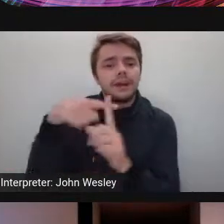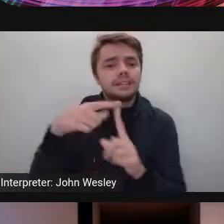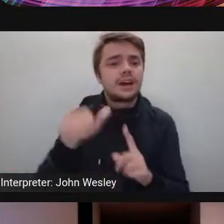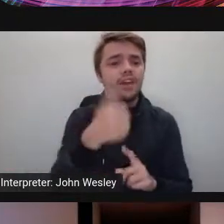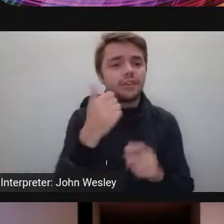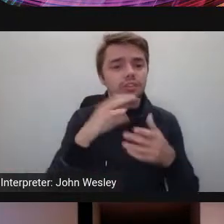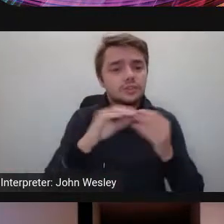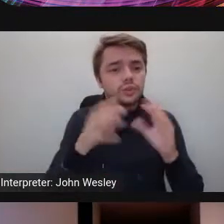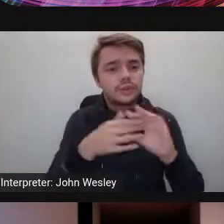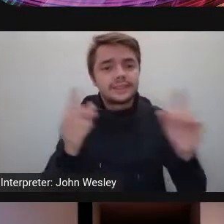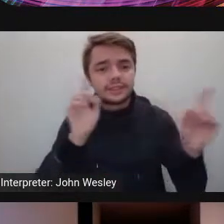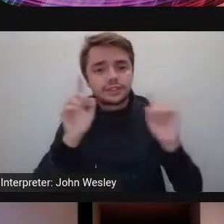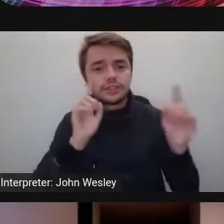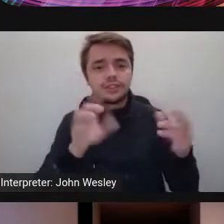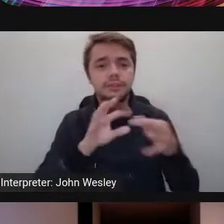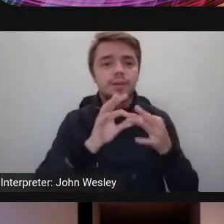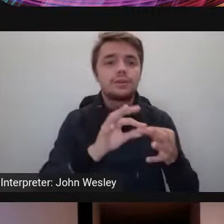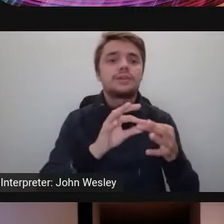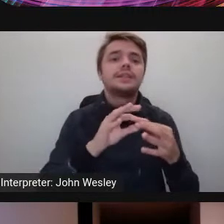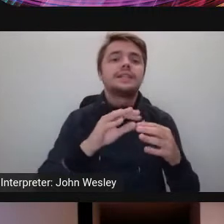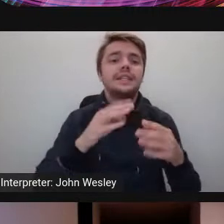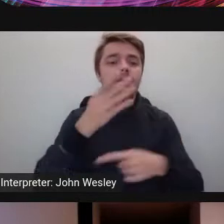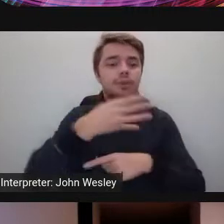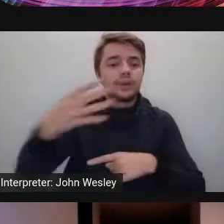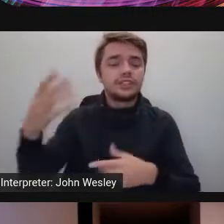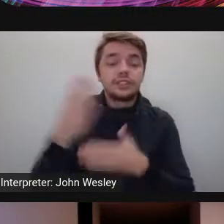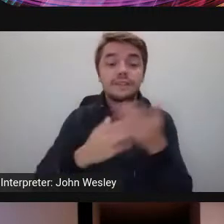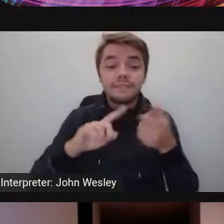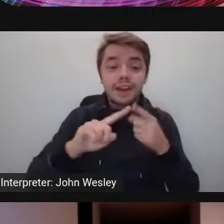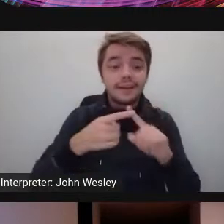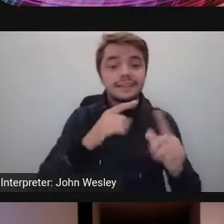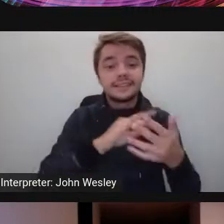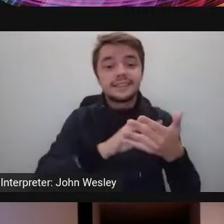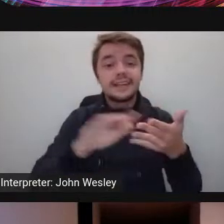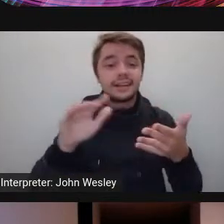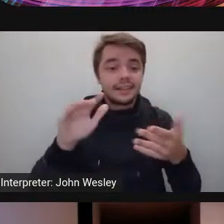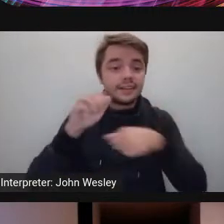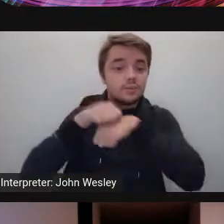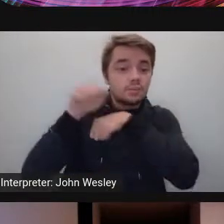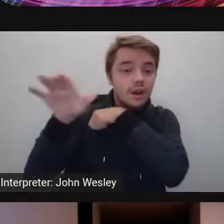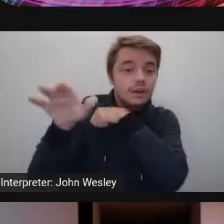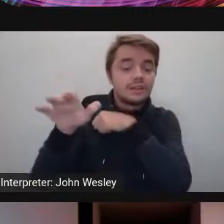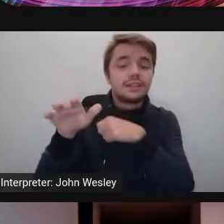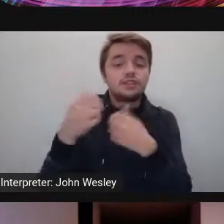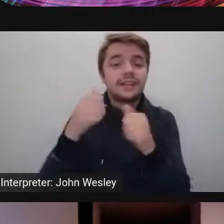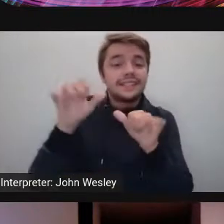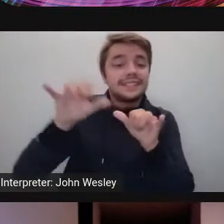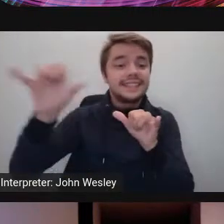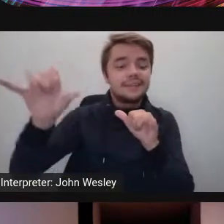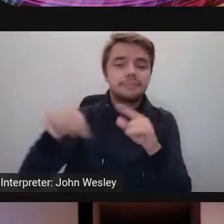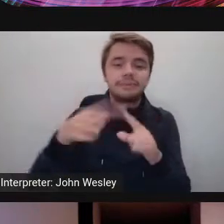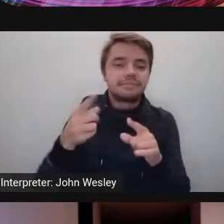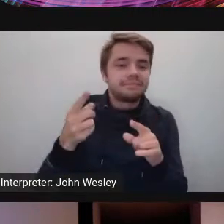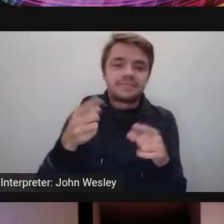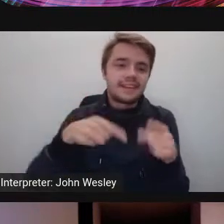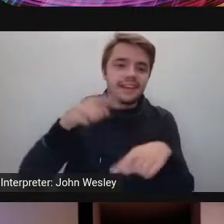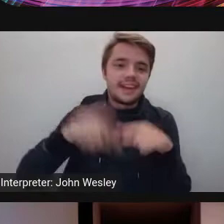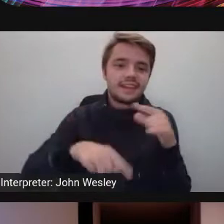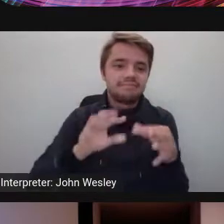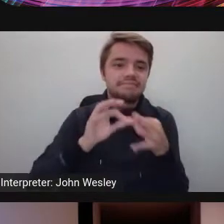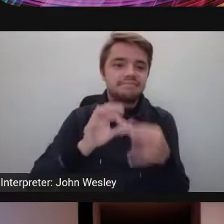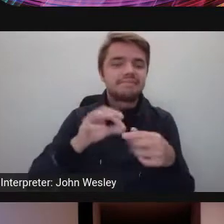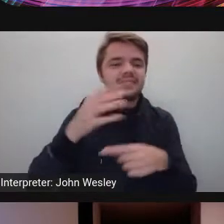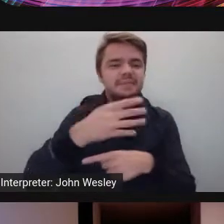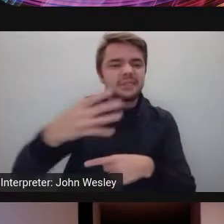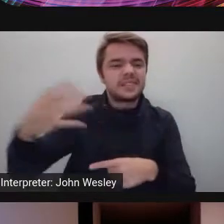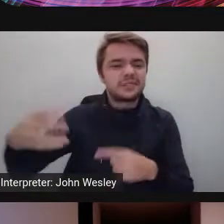immigration, about some of our friends who were studying from abroad and who were trying to stay in this country. And unfortunately, were not able to due to the immigration law. So